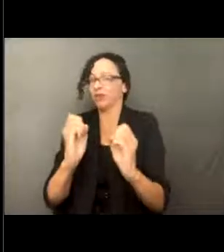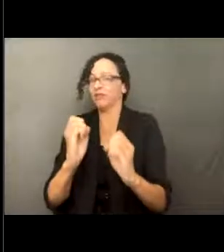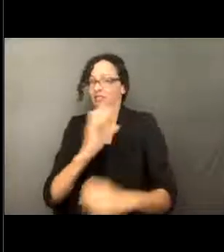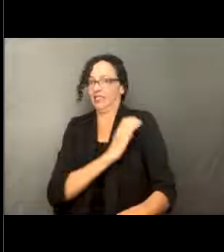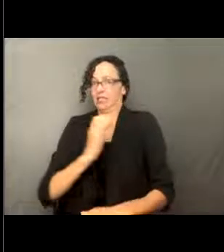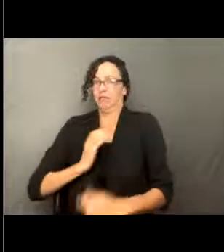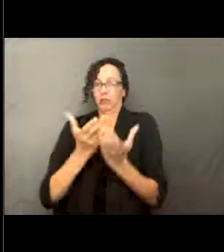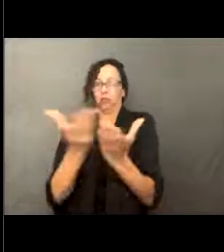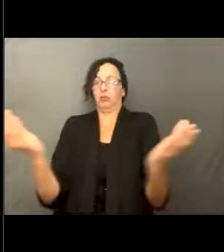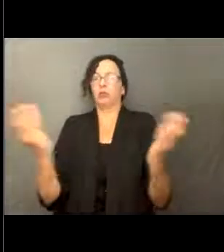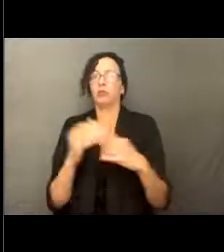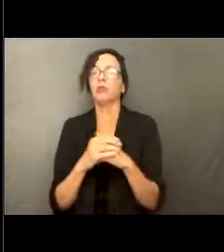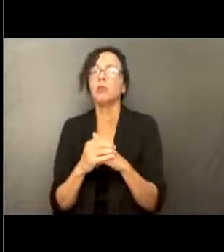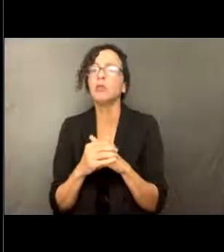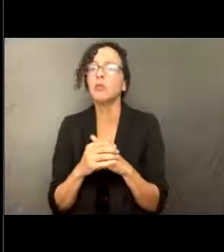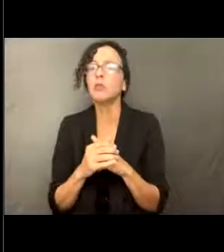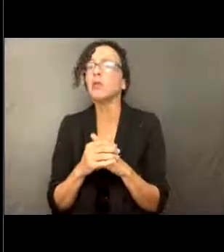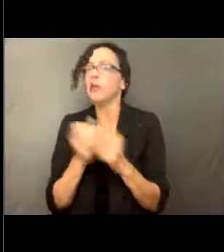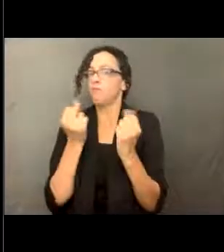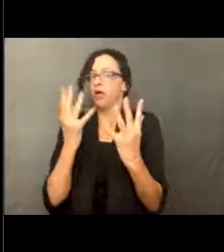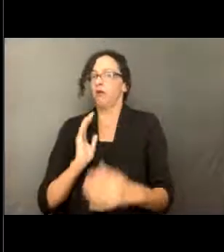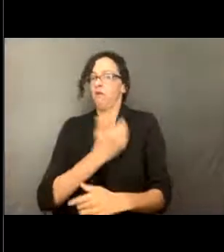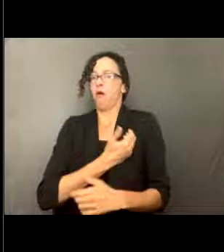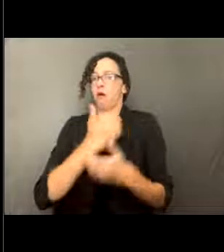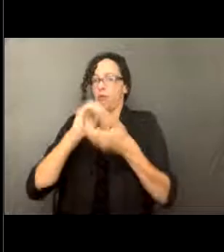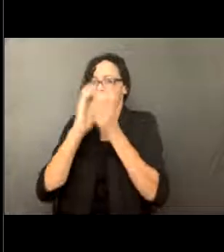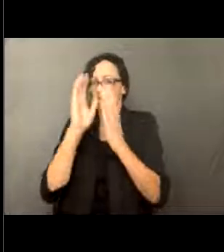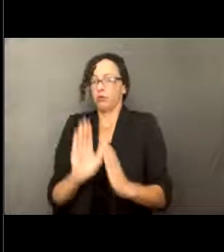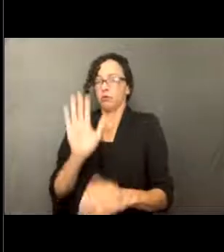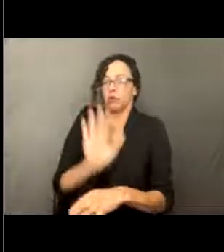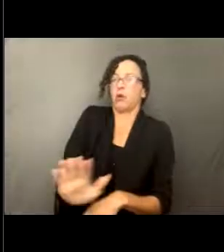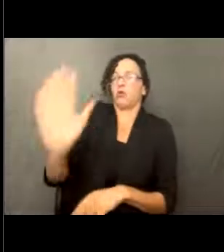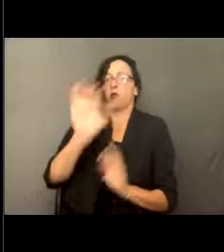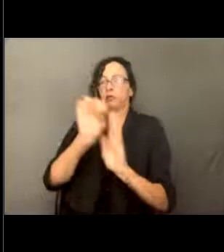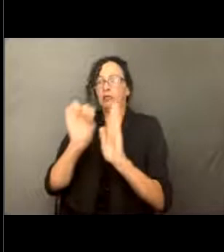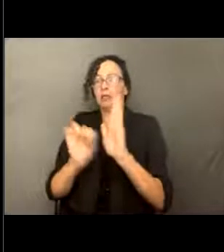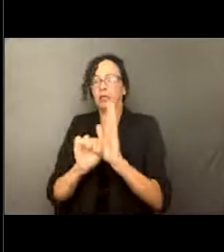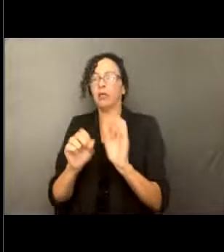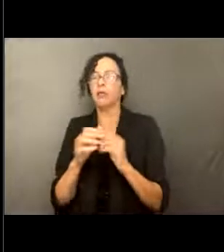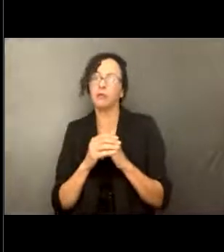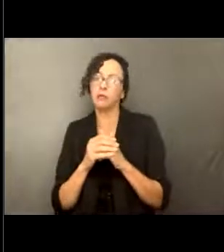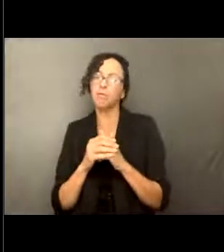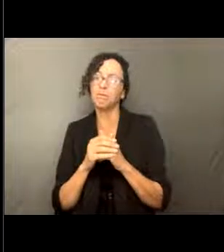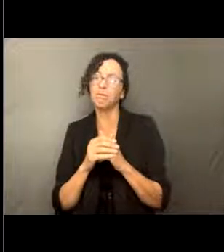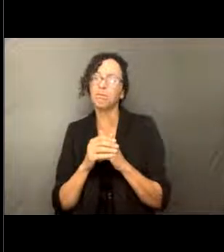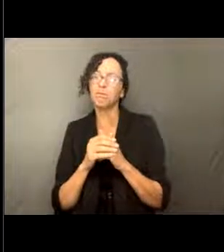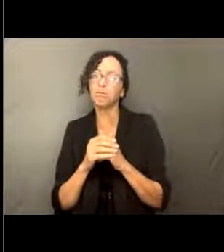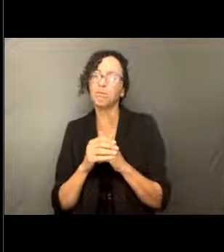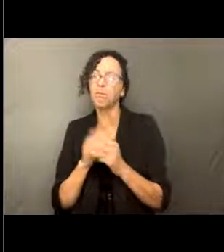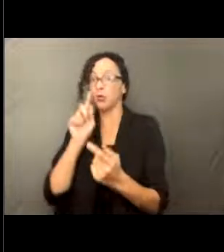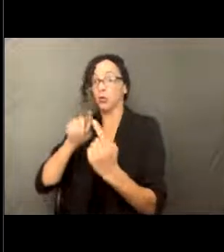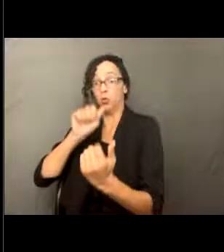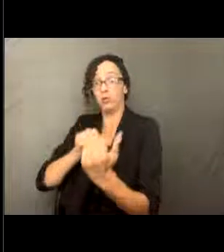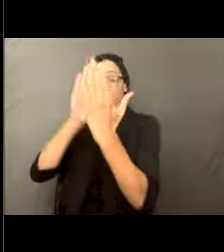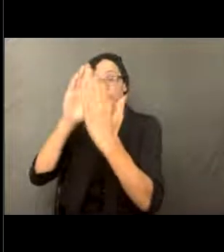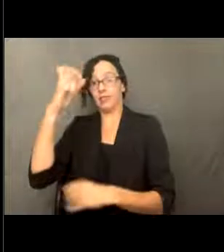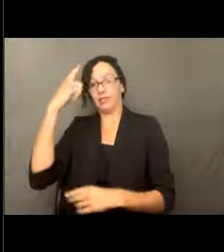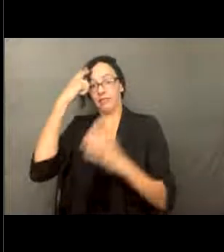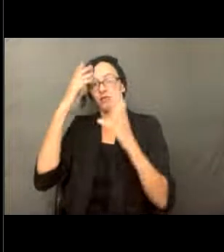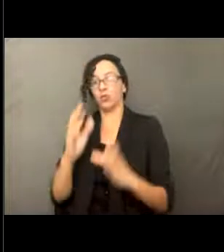of our partners across the state. To address it, Governor Newsom has stepped